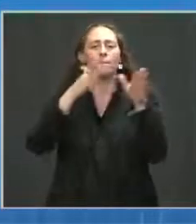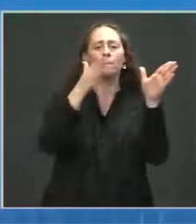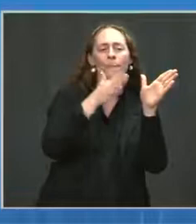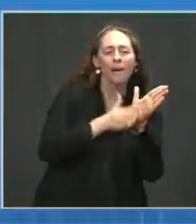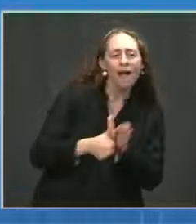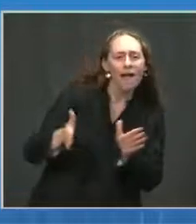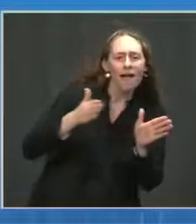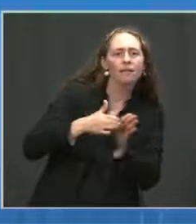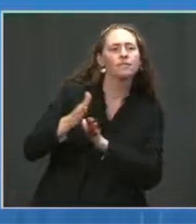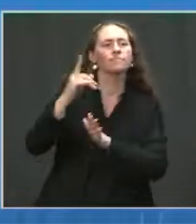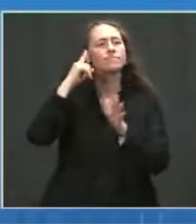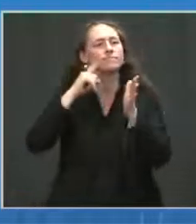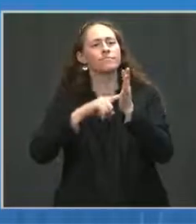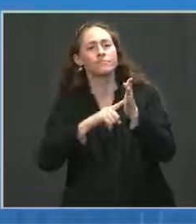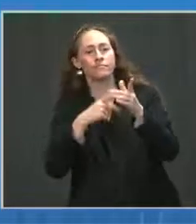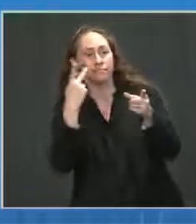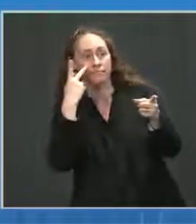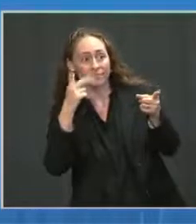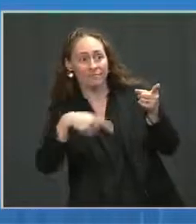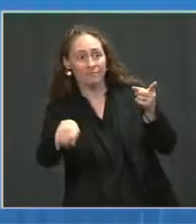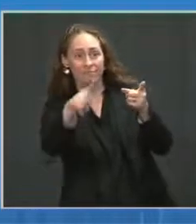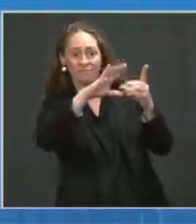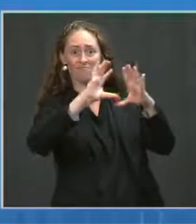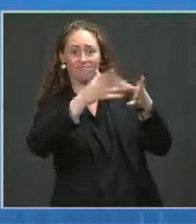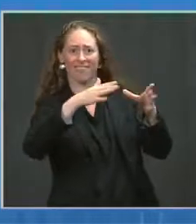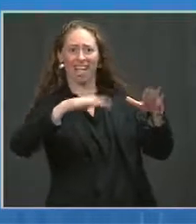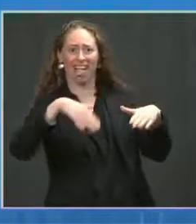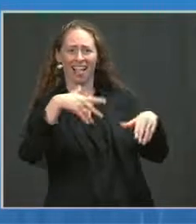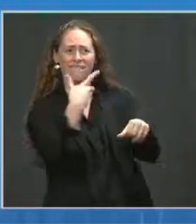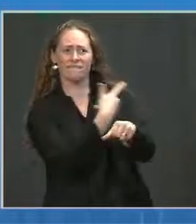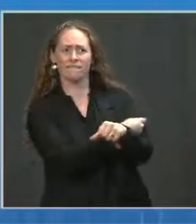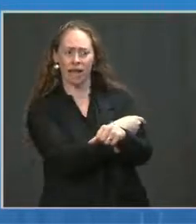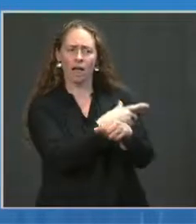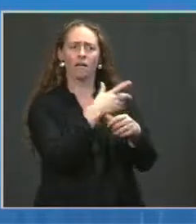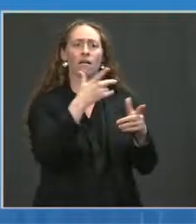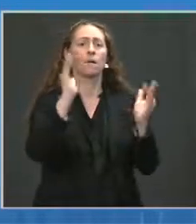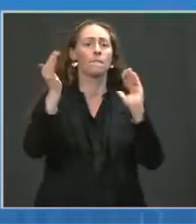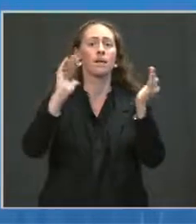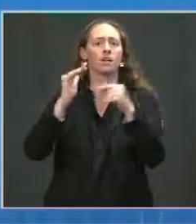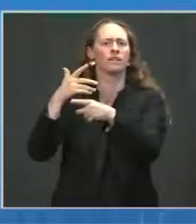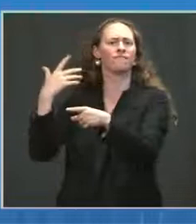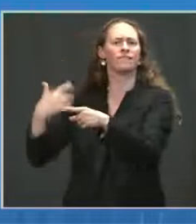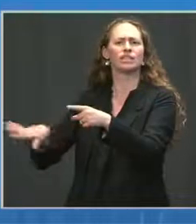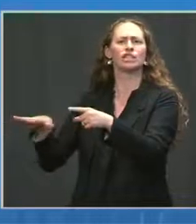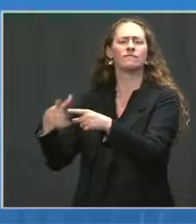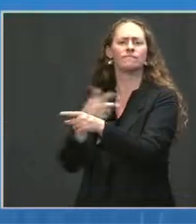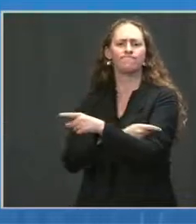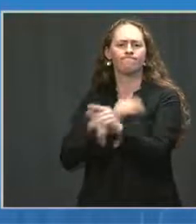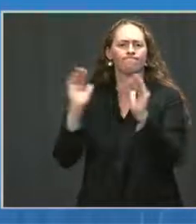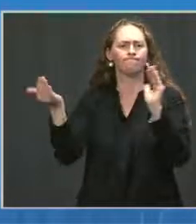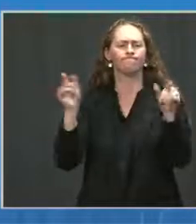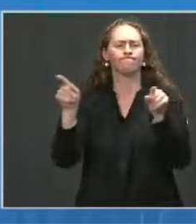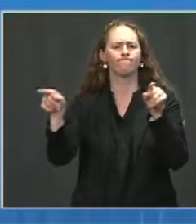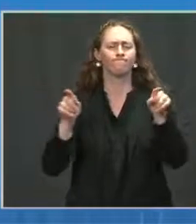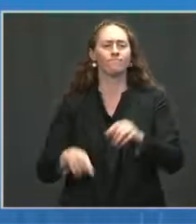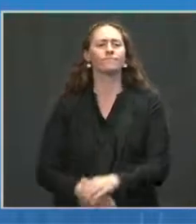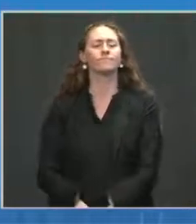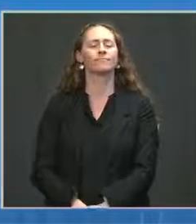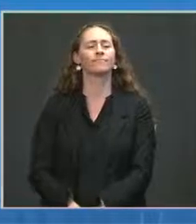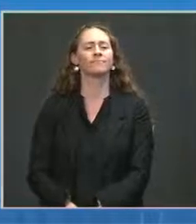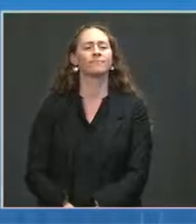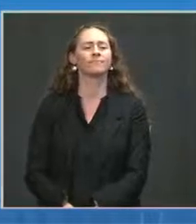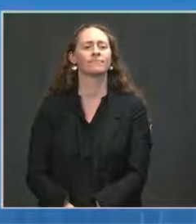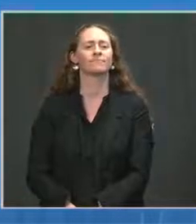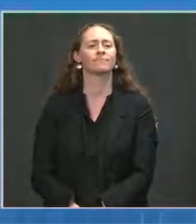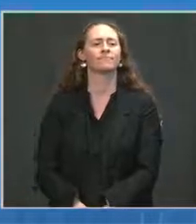unvaccinated individuals pose versus those who have been vaccinated. Last week, the Department of Veteran Affairs